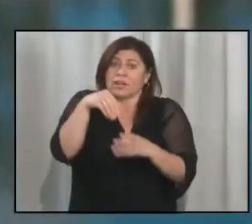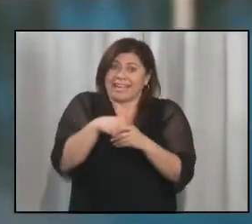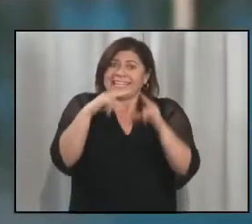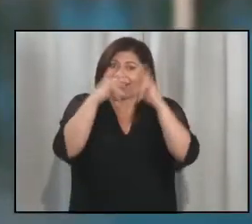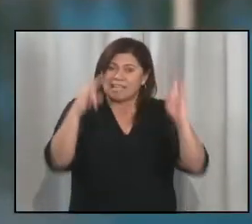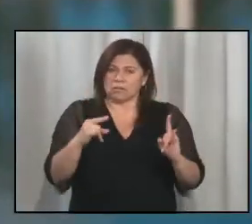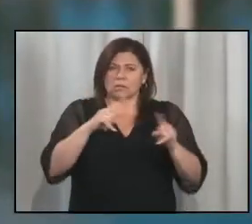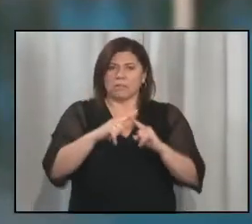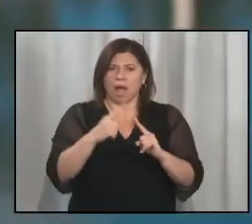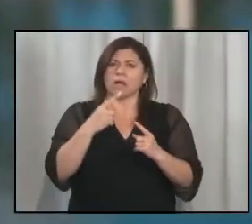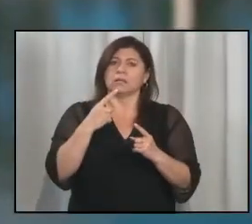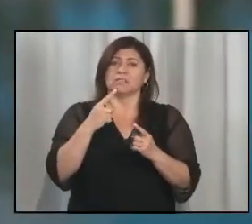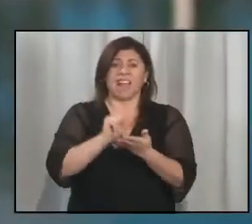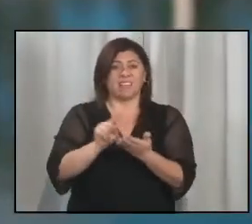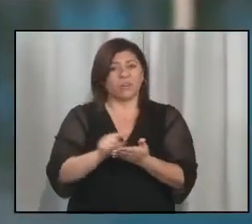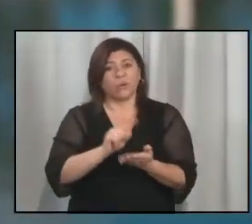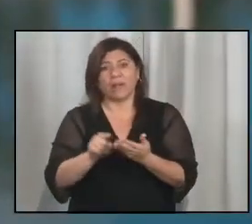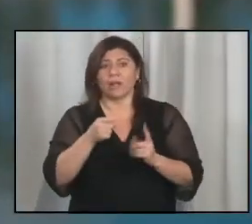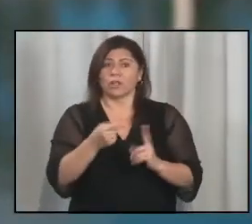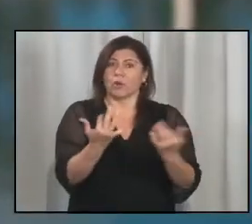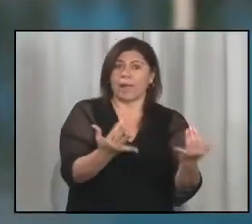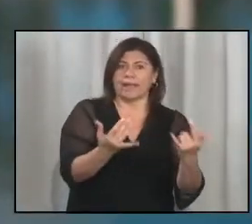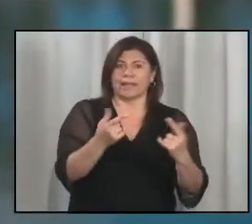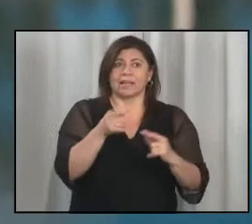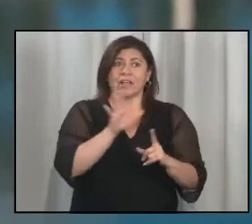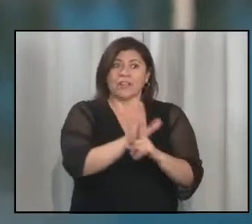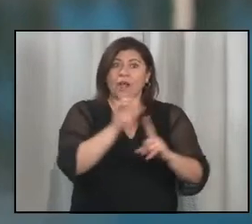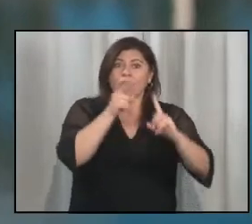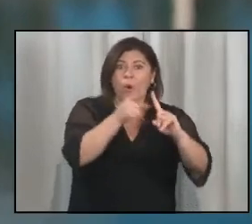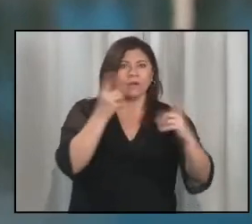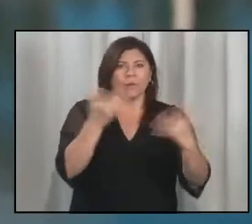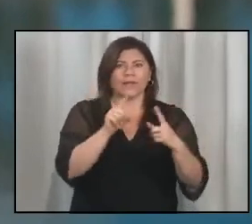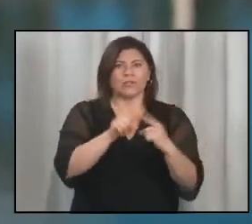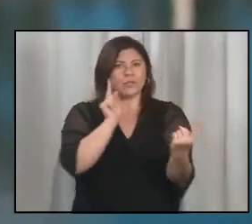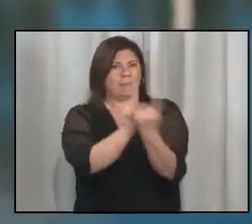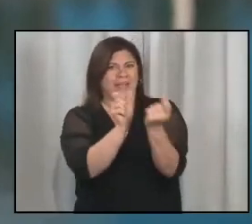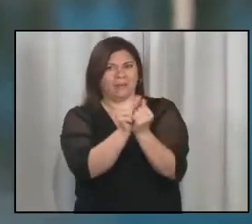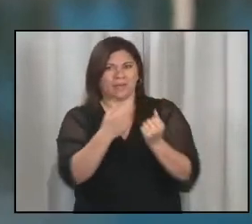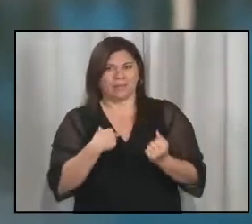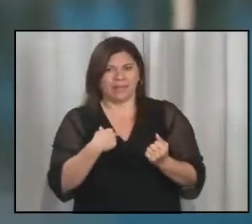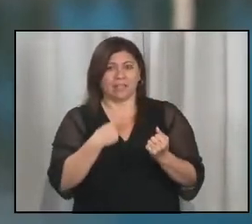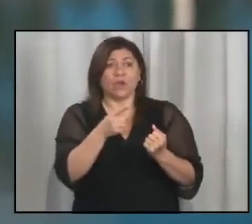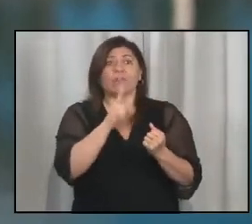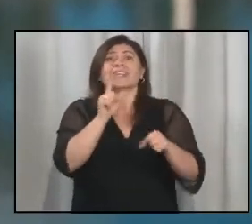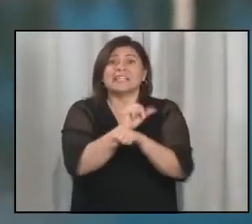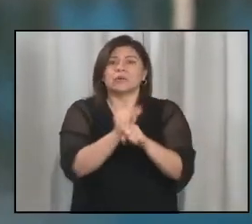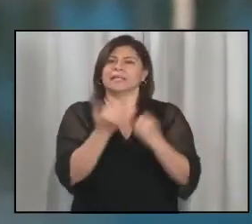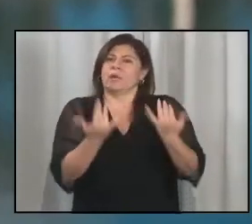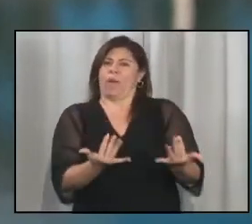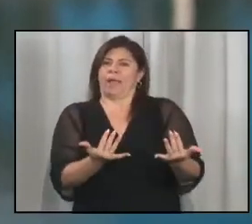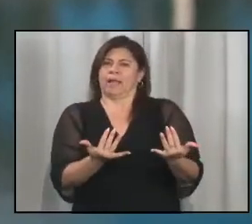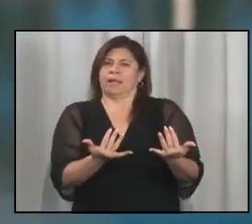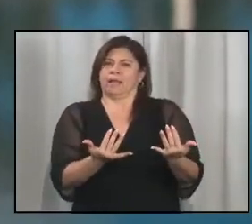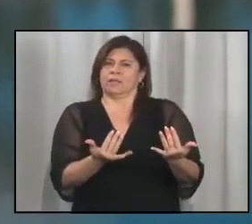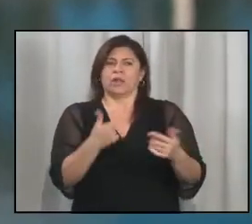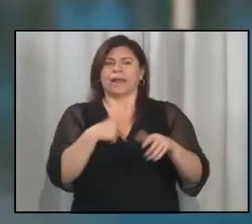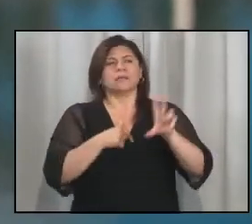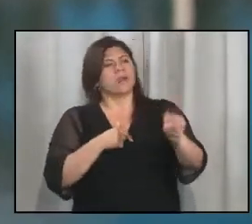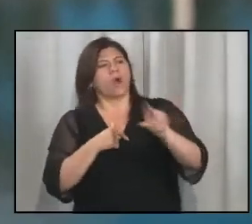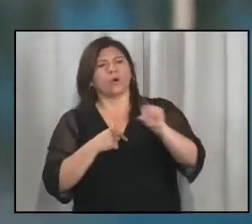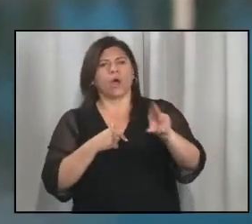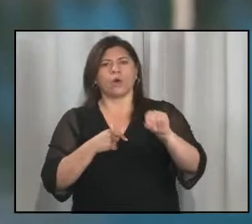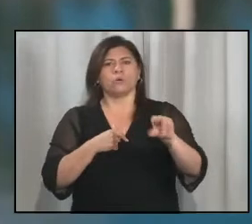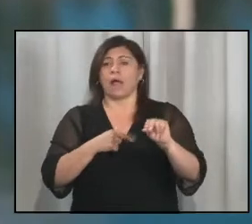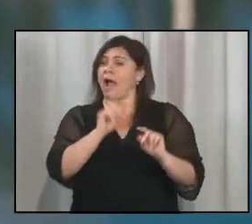on every week. That's our goal. Let's meet. I meet twice a week with these people. Literally, they're waiting, and they're like, no, I don't want to see anybody but